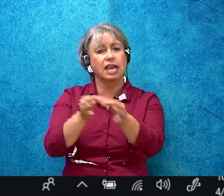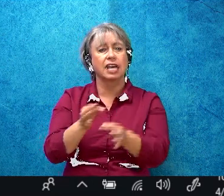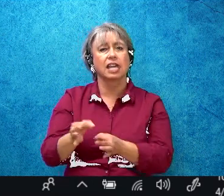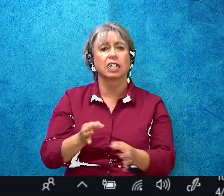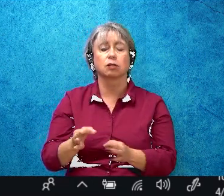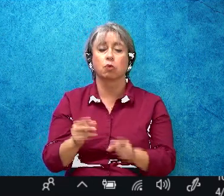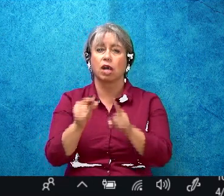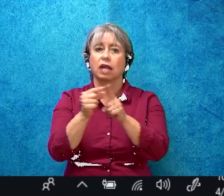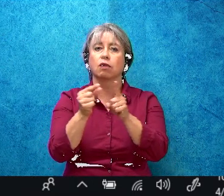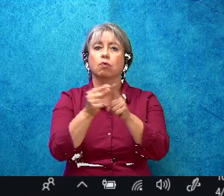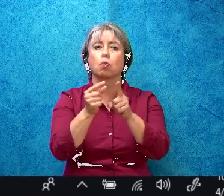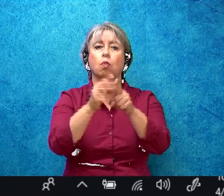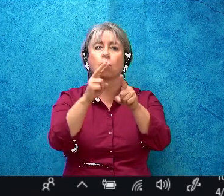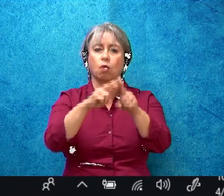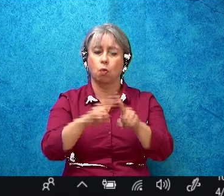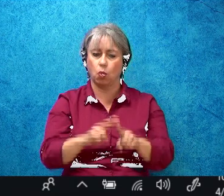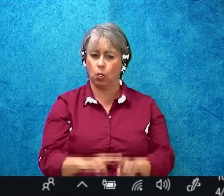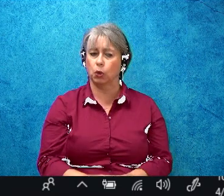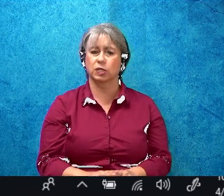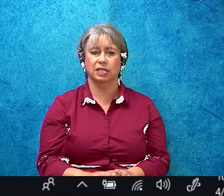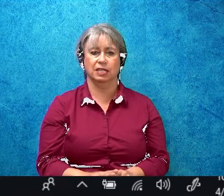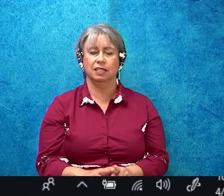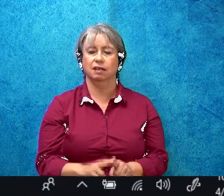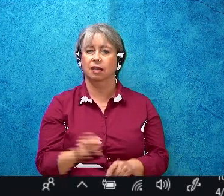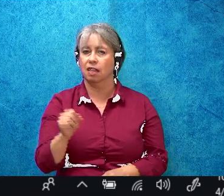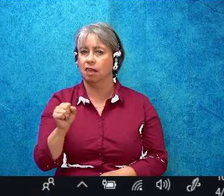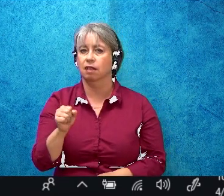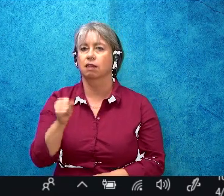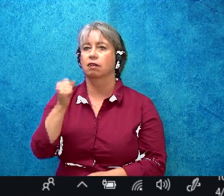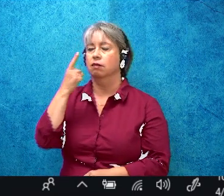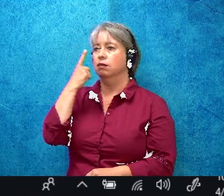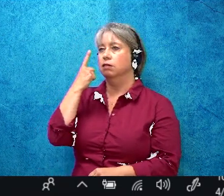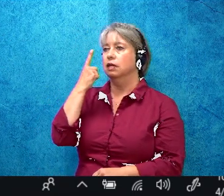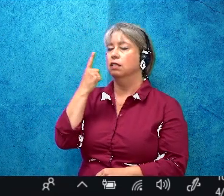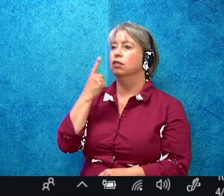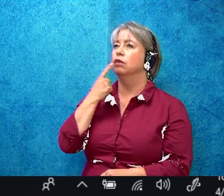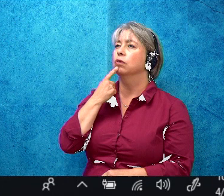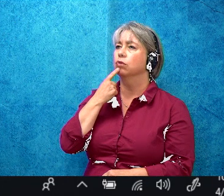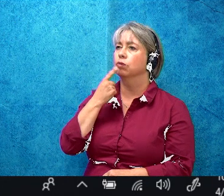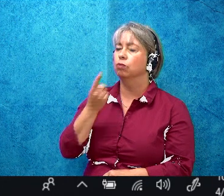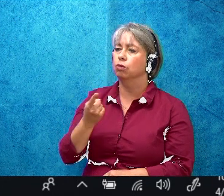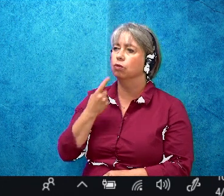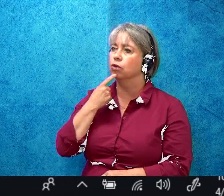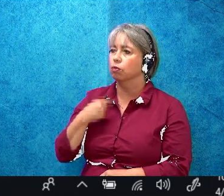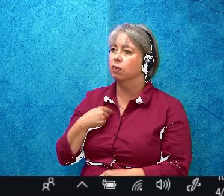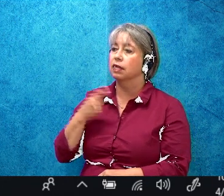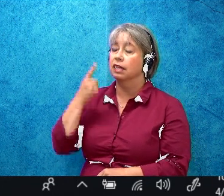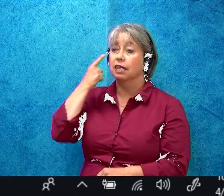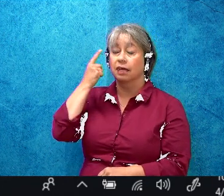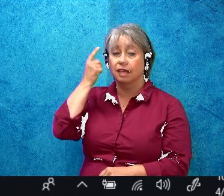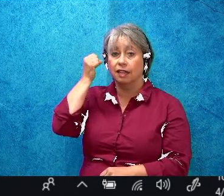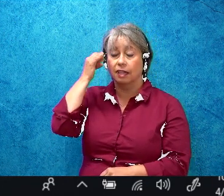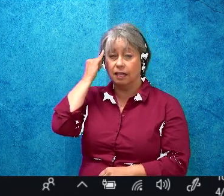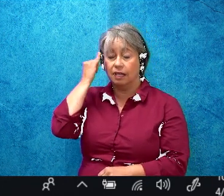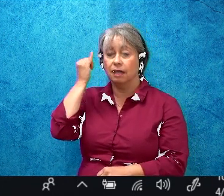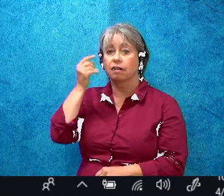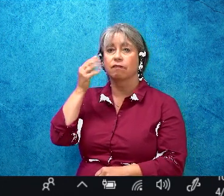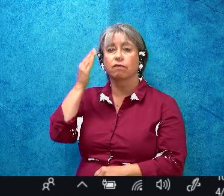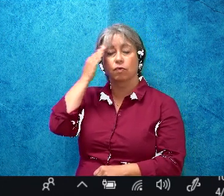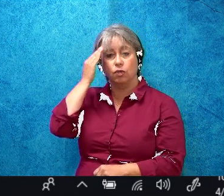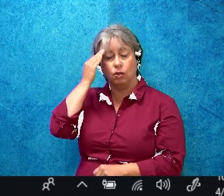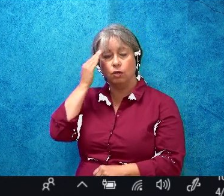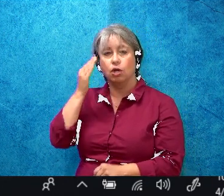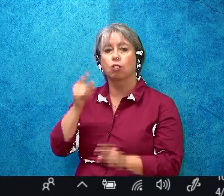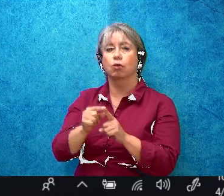So I still don't know what that means, Ms. Boyd. You just told me what that standard is. Well, if you know these words, then it makes it a lot easier for you